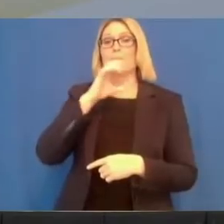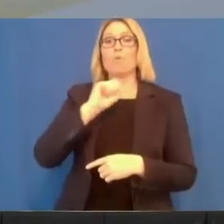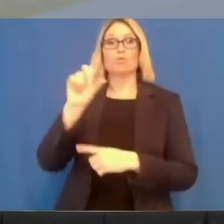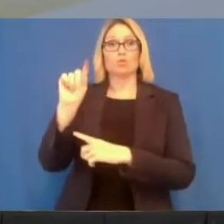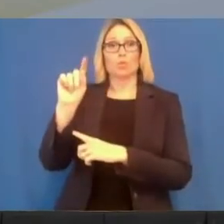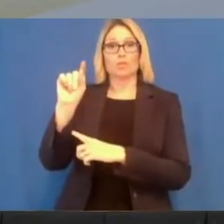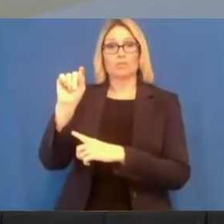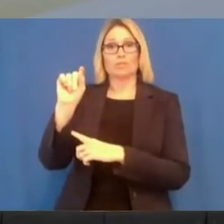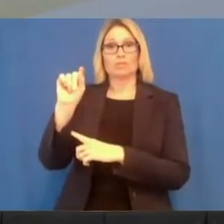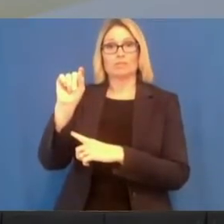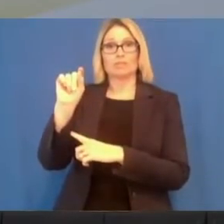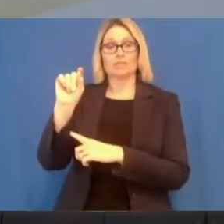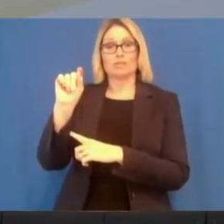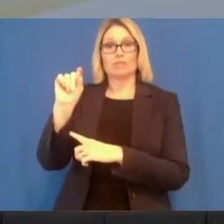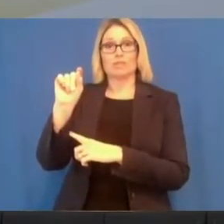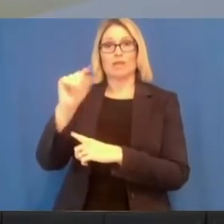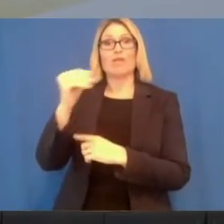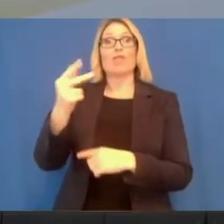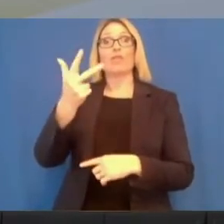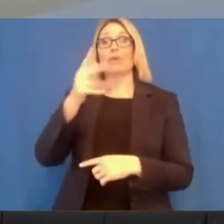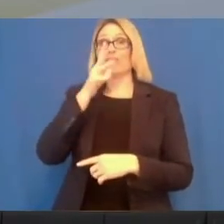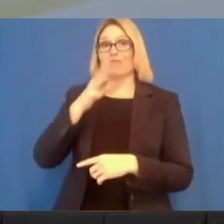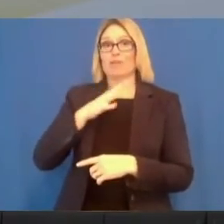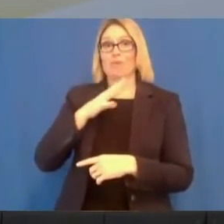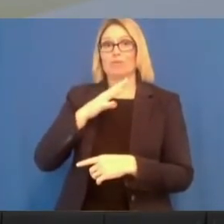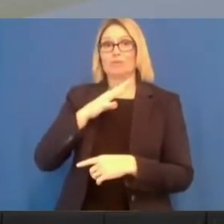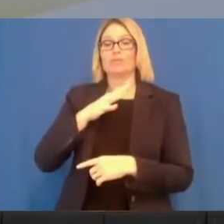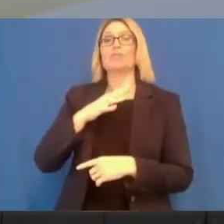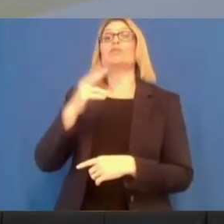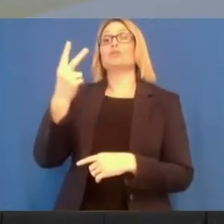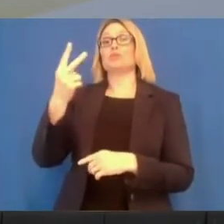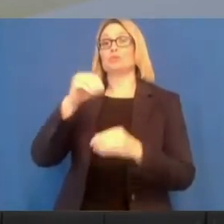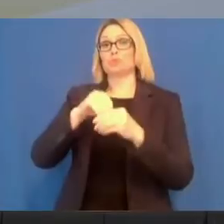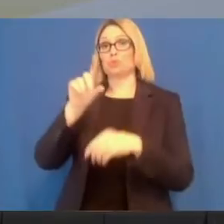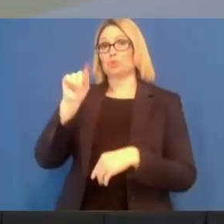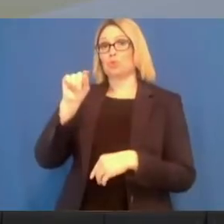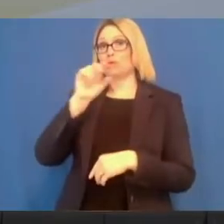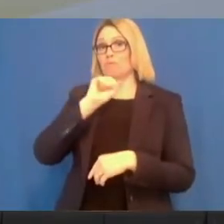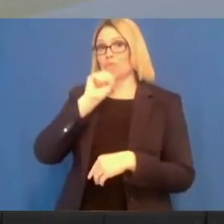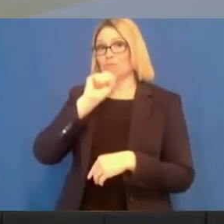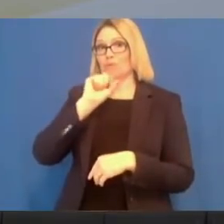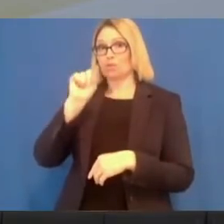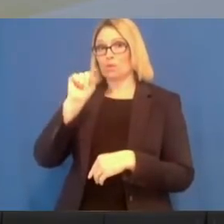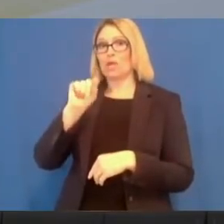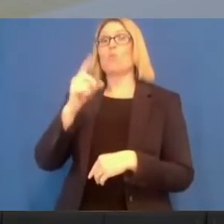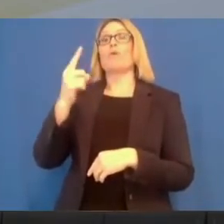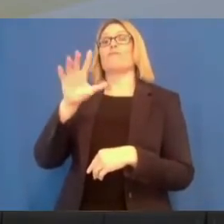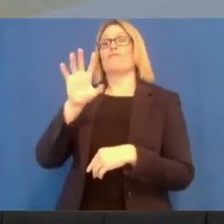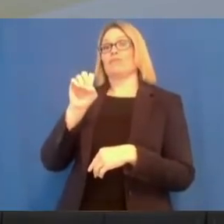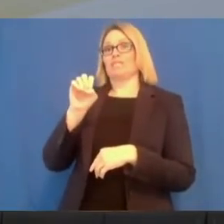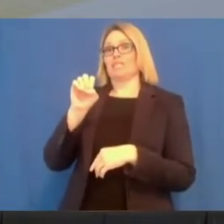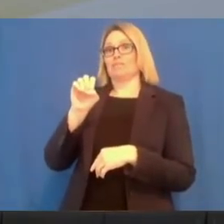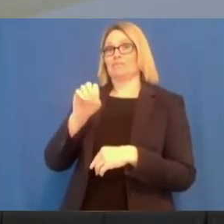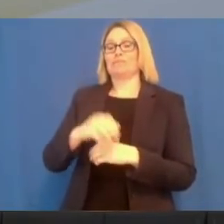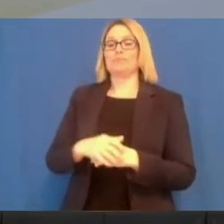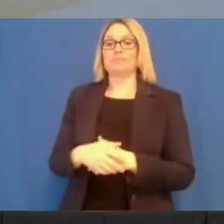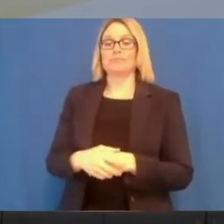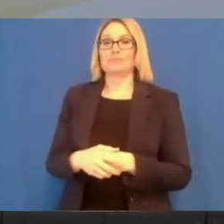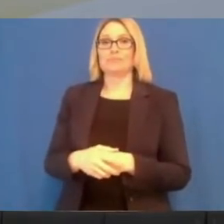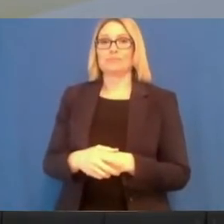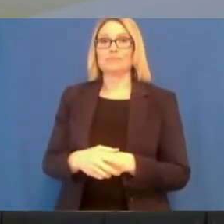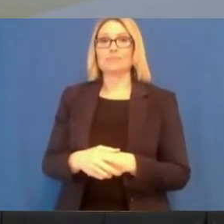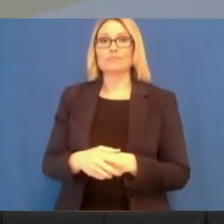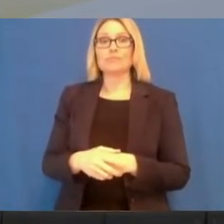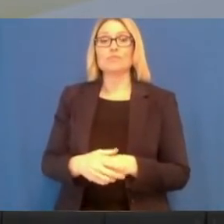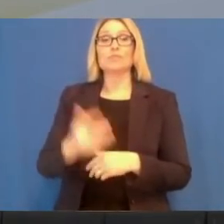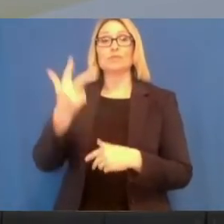and 3 females, 2 in their 20s and 1 in her 50s. 3 of the new